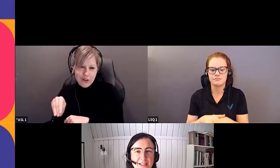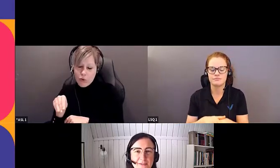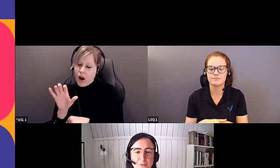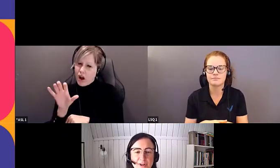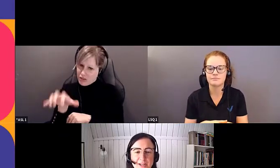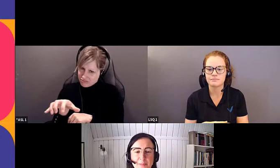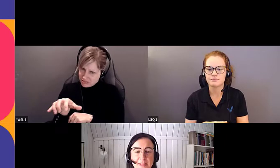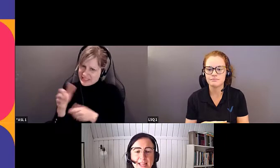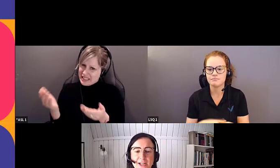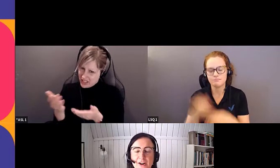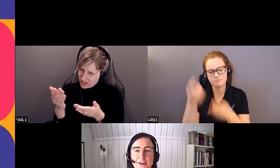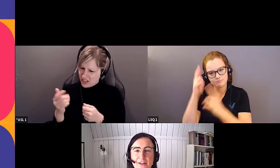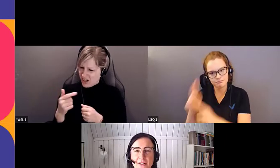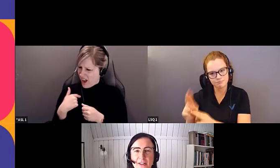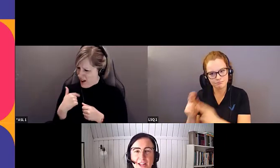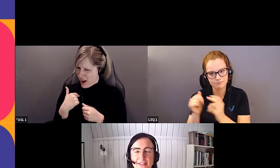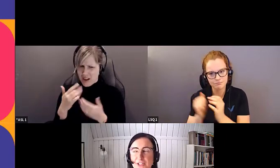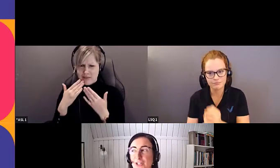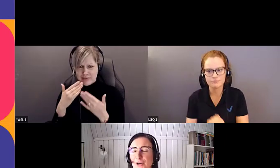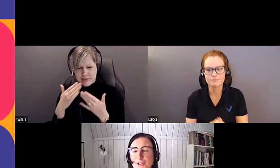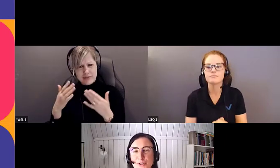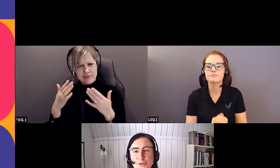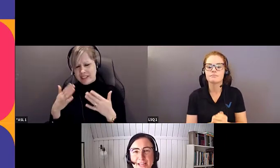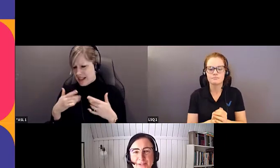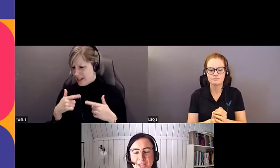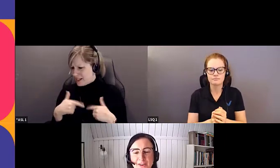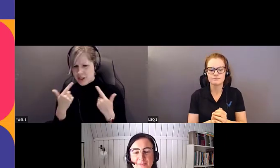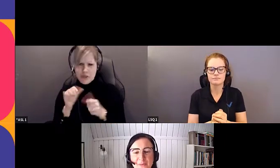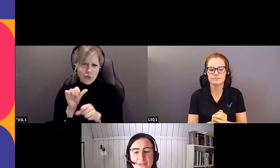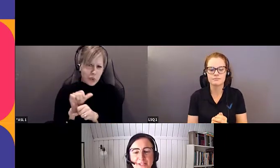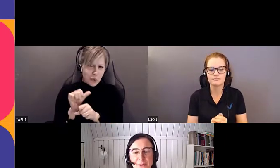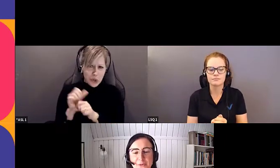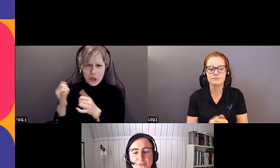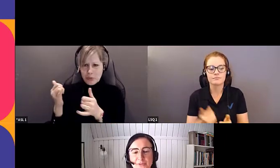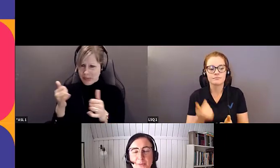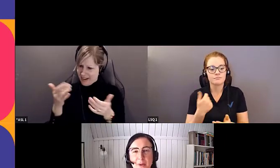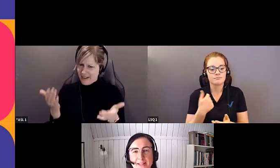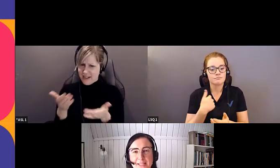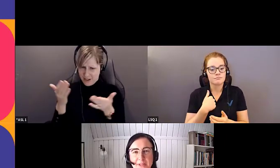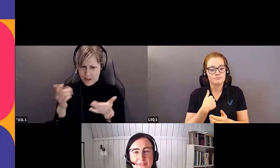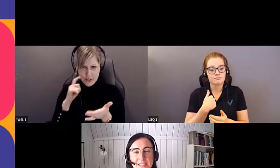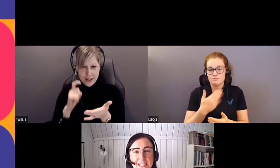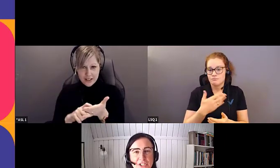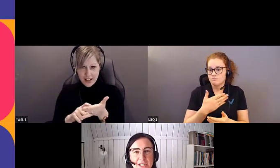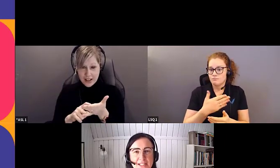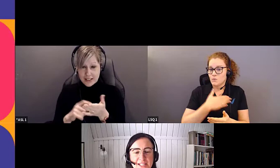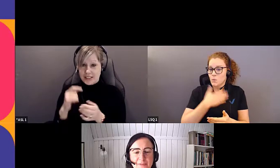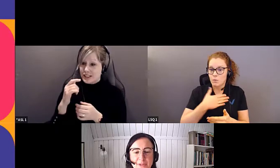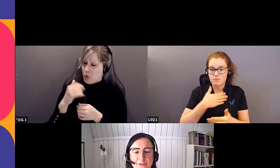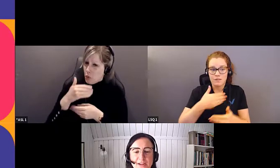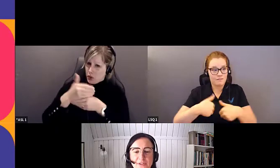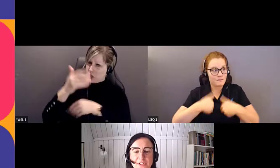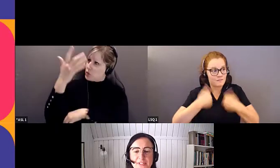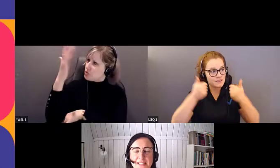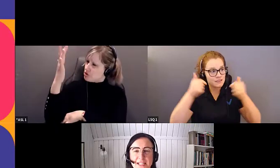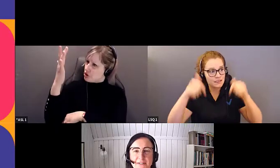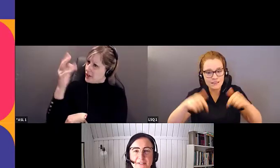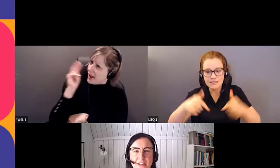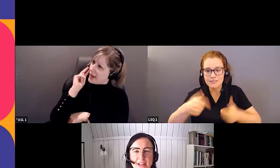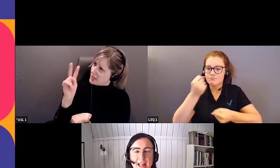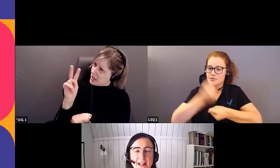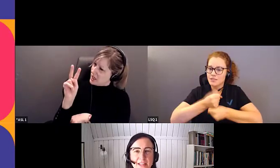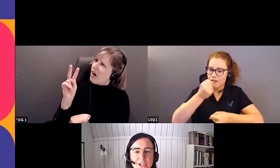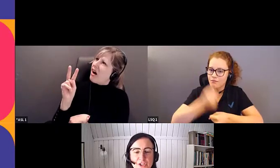grateful to live, work, and play here. There's a large tree outside of my window, which reminds me of the teachings I've been grateful to